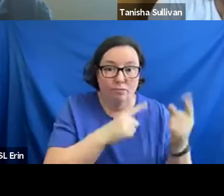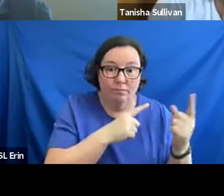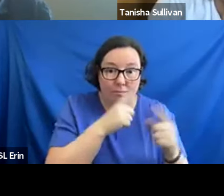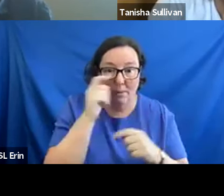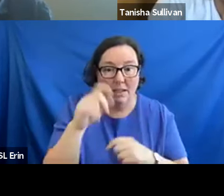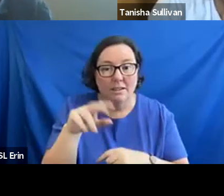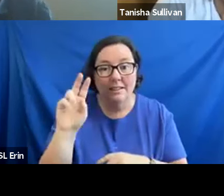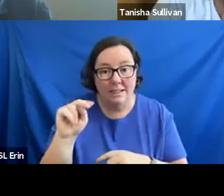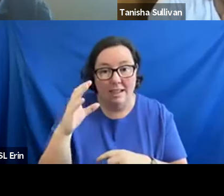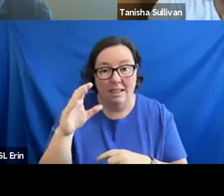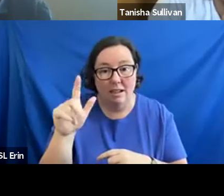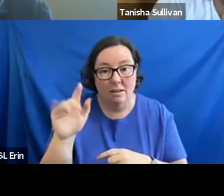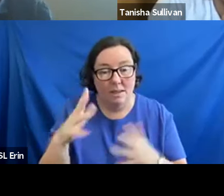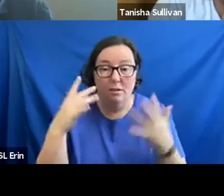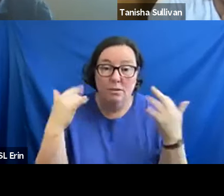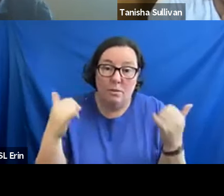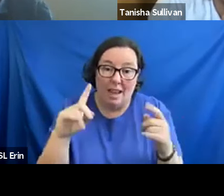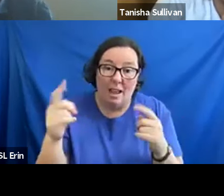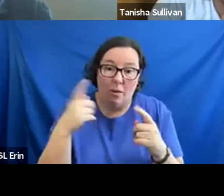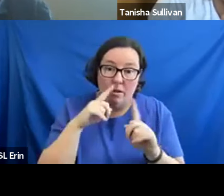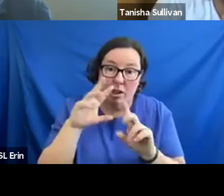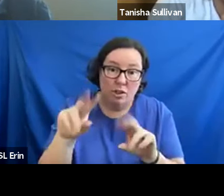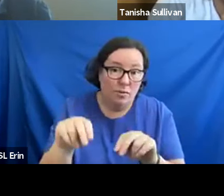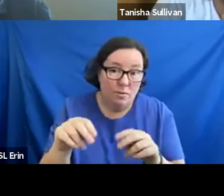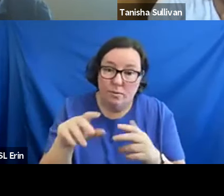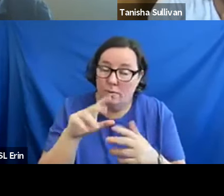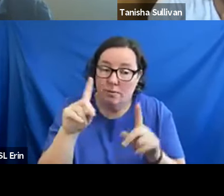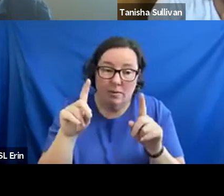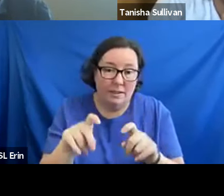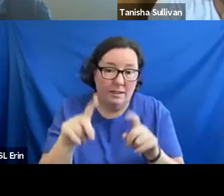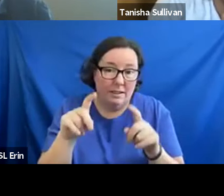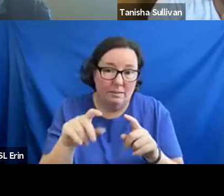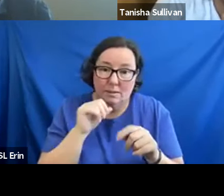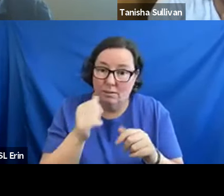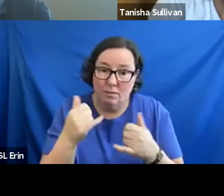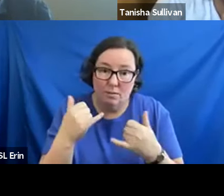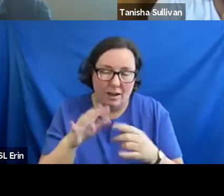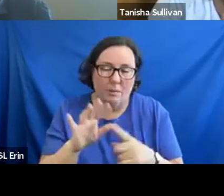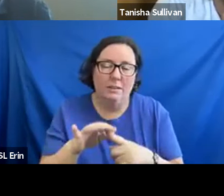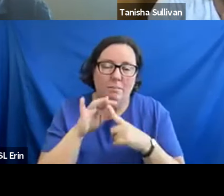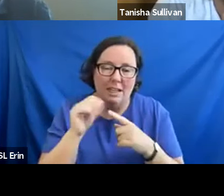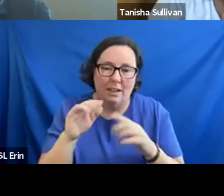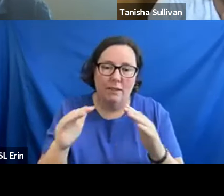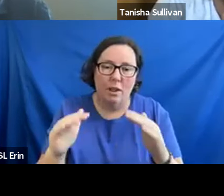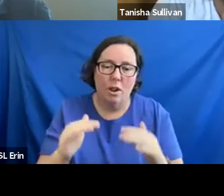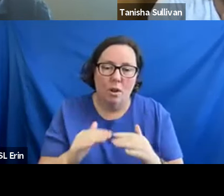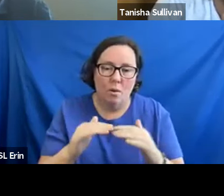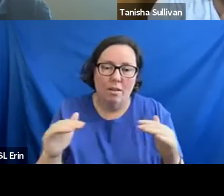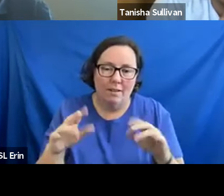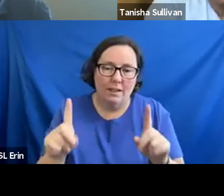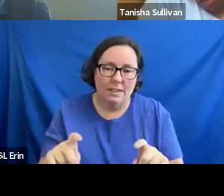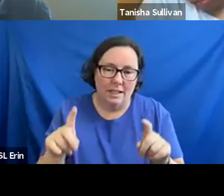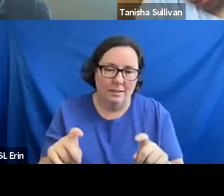no. I want to say no, assessments don't, especially when they're low-level